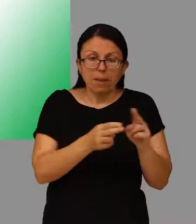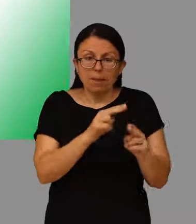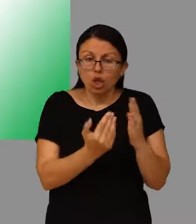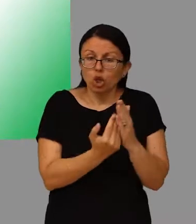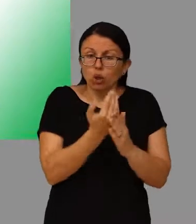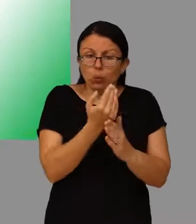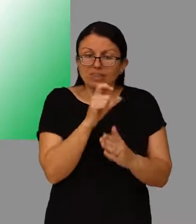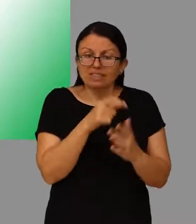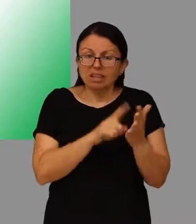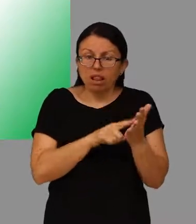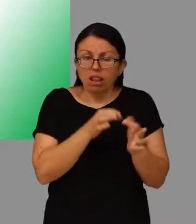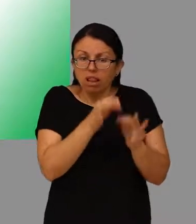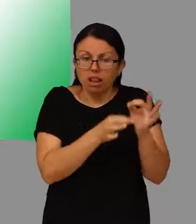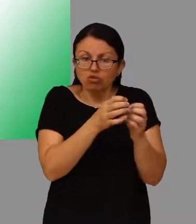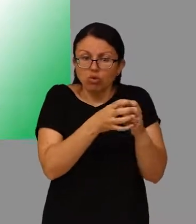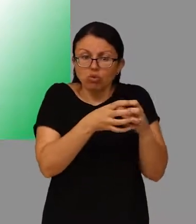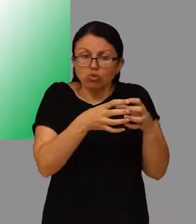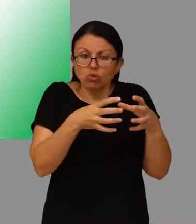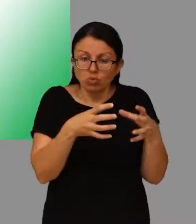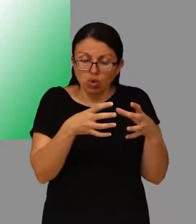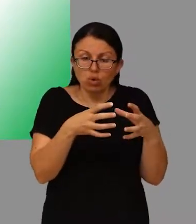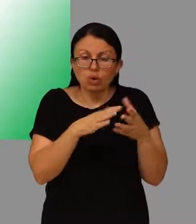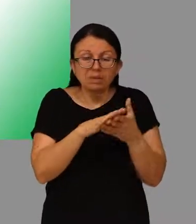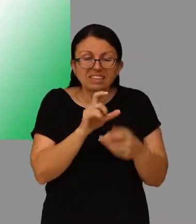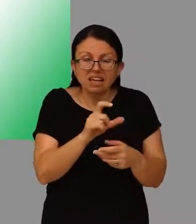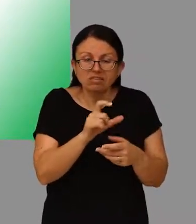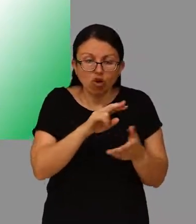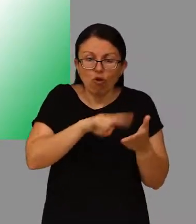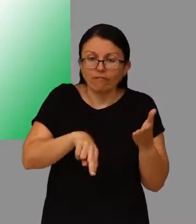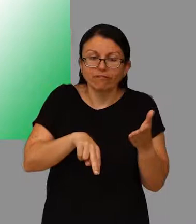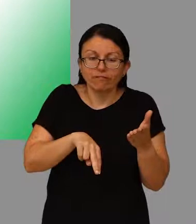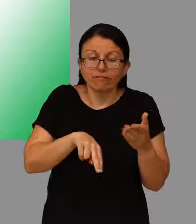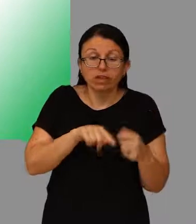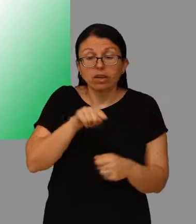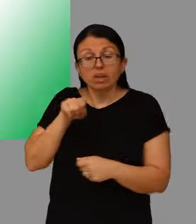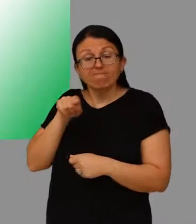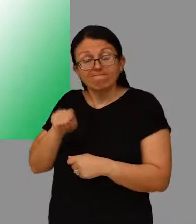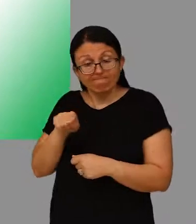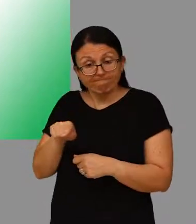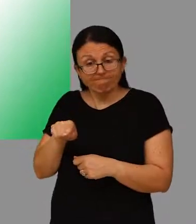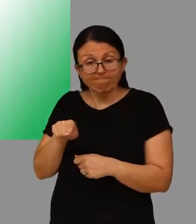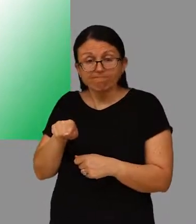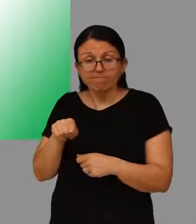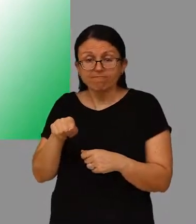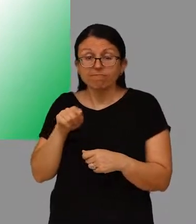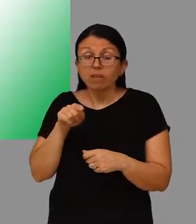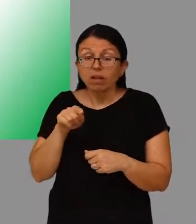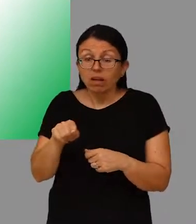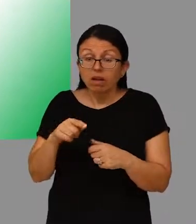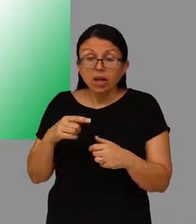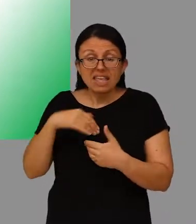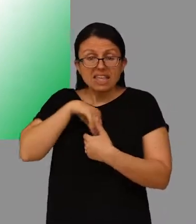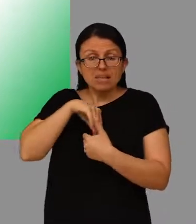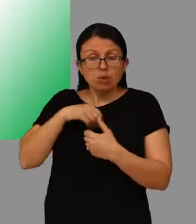when the body rebuilds itself, hopefully it will be without the cancer cells. Immunotherapy, on the other hand, puts your body's